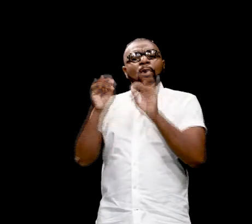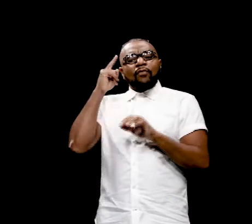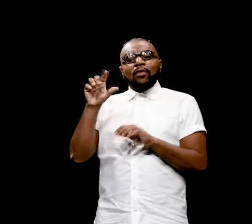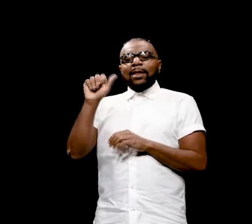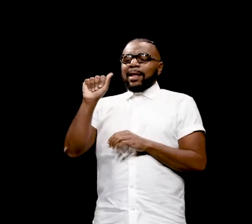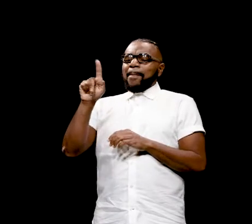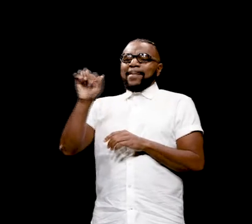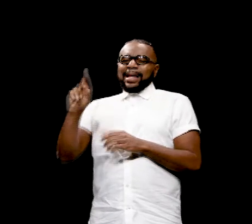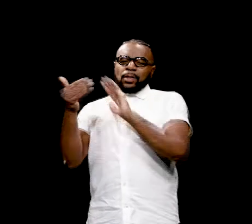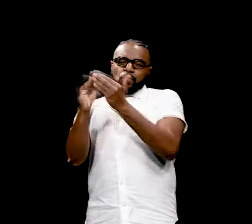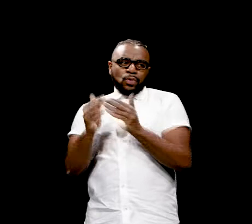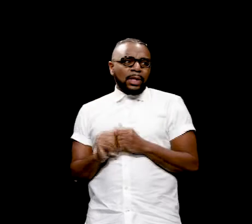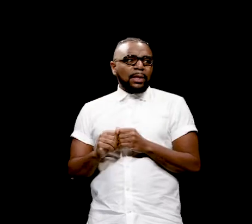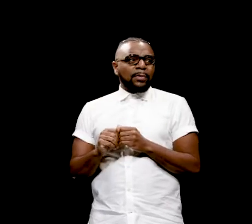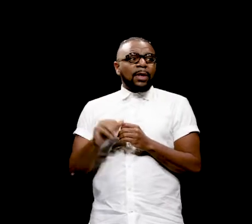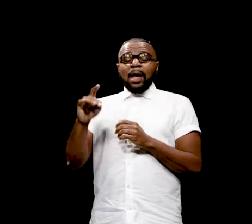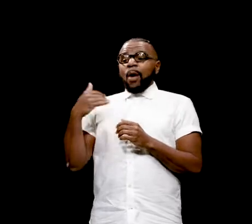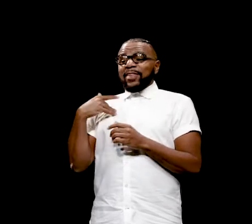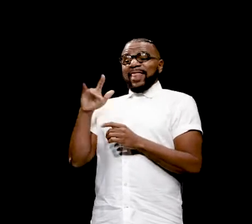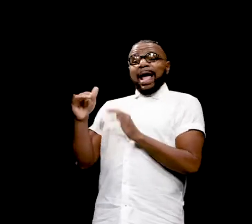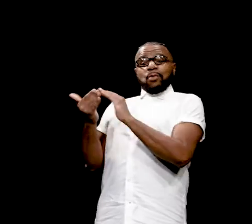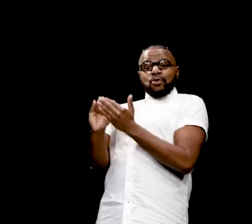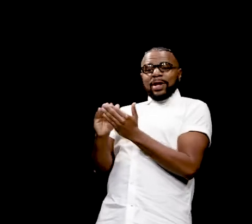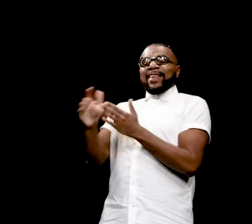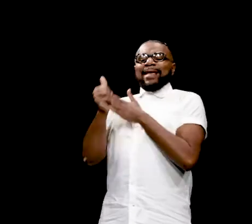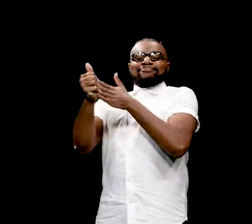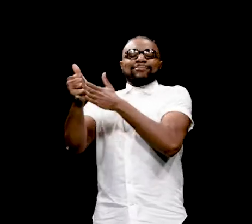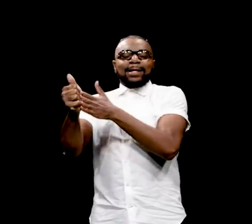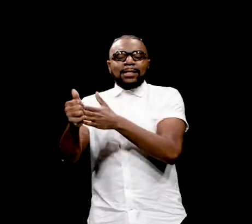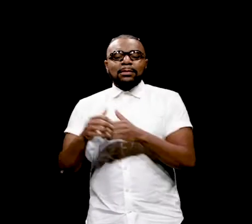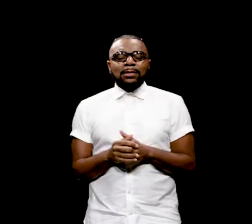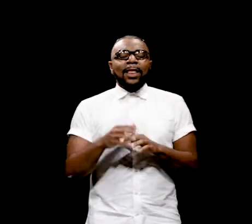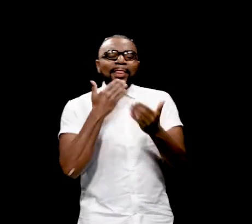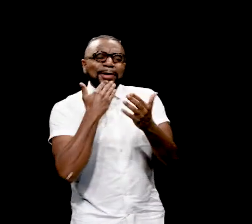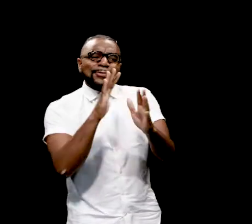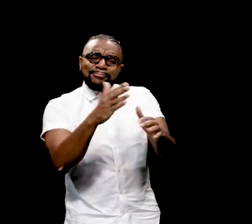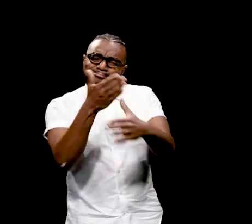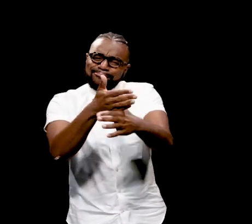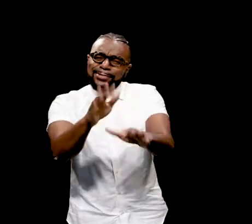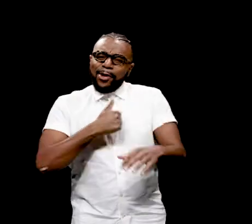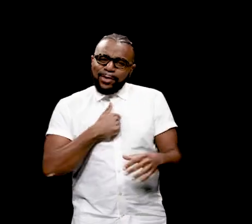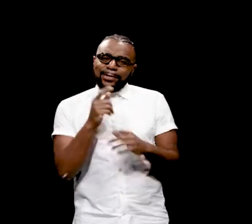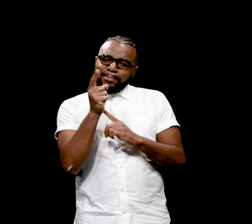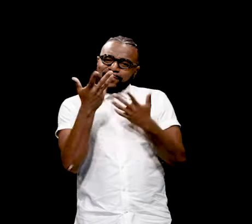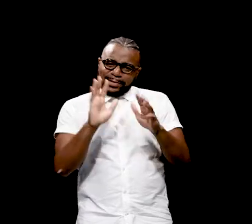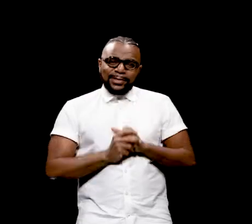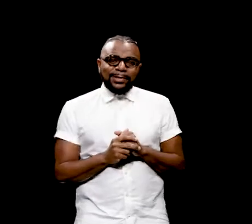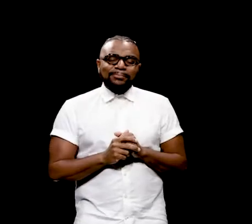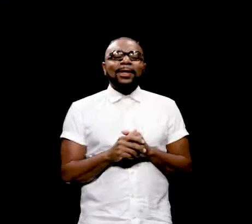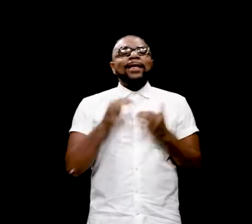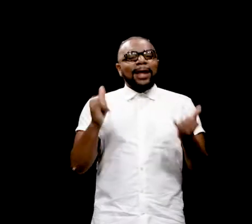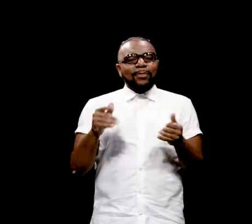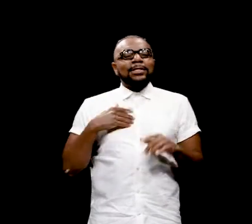we've put that community in charge of making those decisions. That's your minute. Thank you, candidates. We're going to take